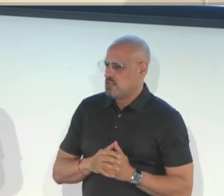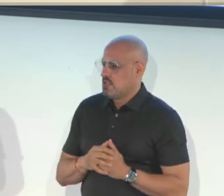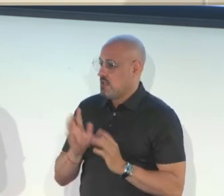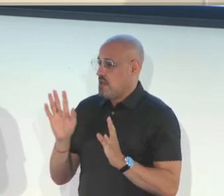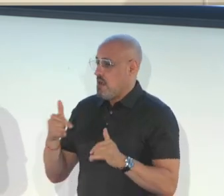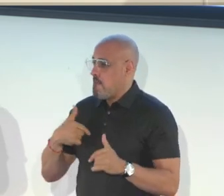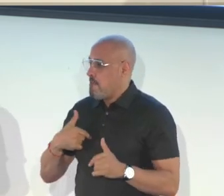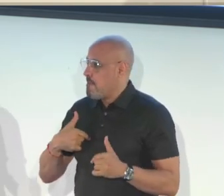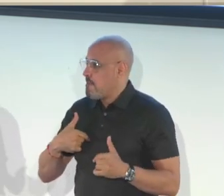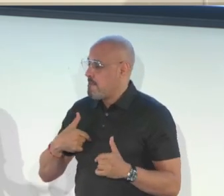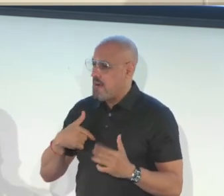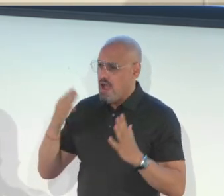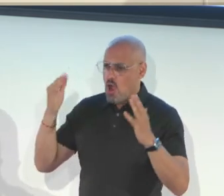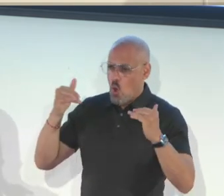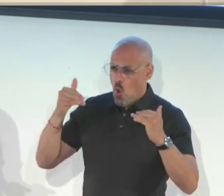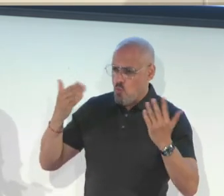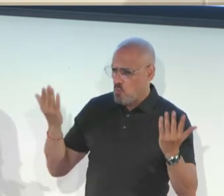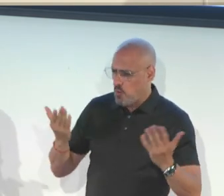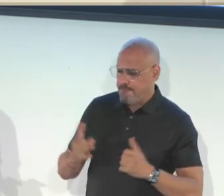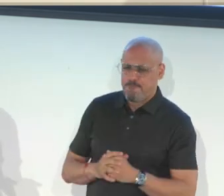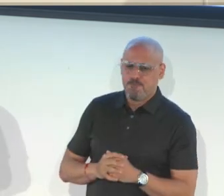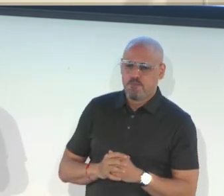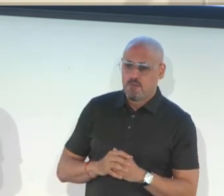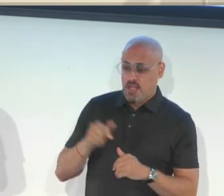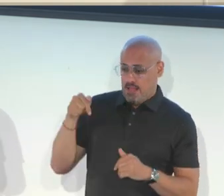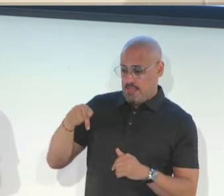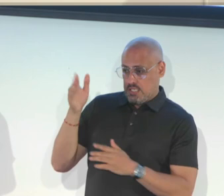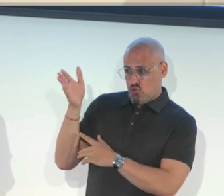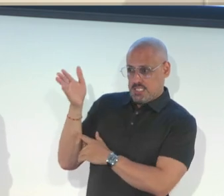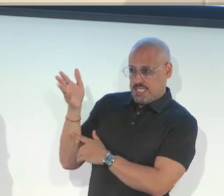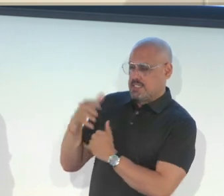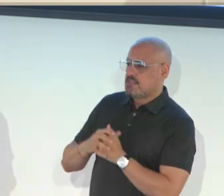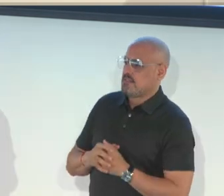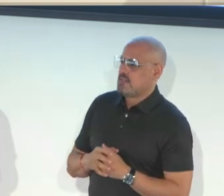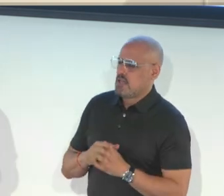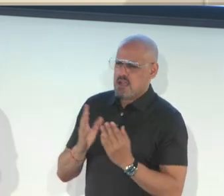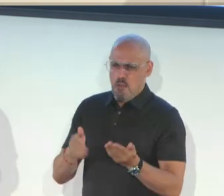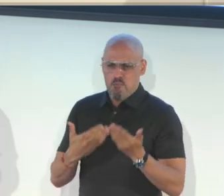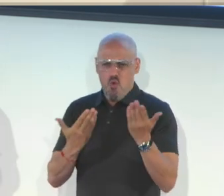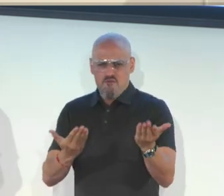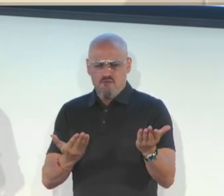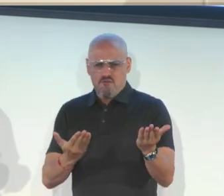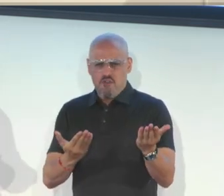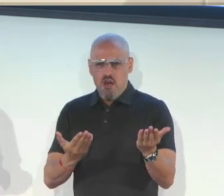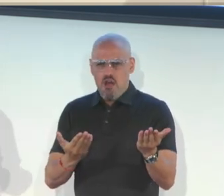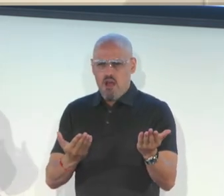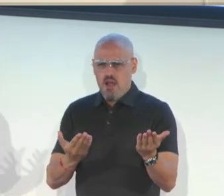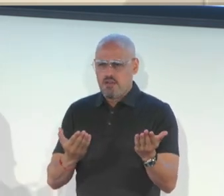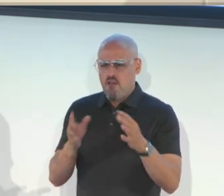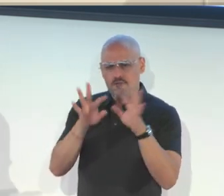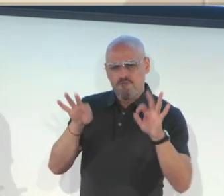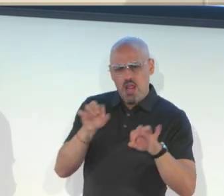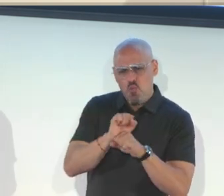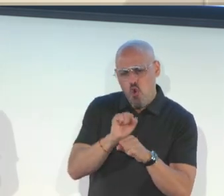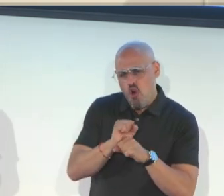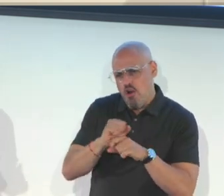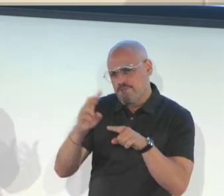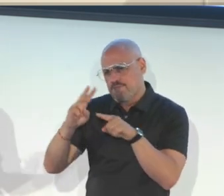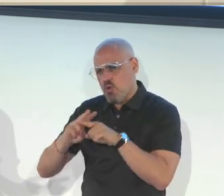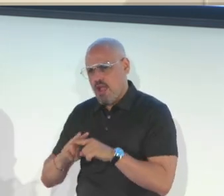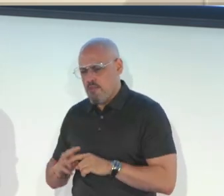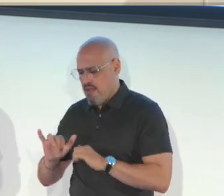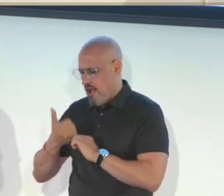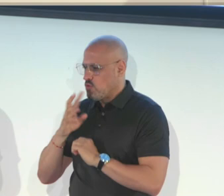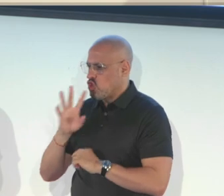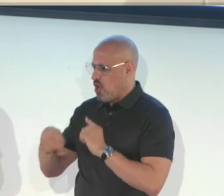And my hope here is that this presentation can provide a framework or vocabulary for how we